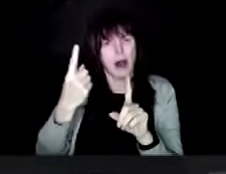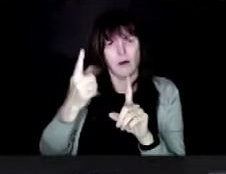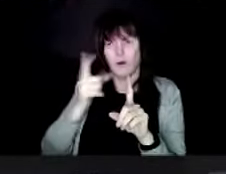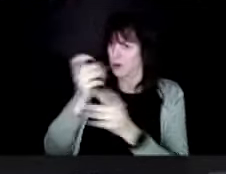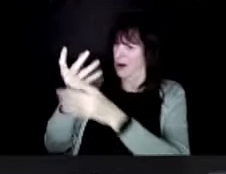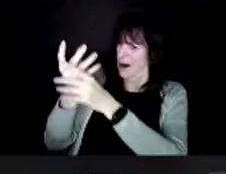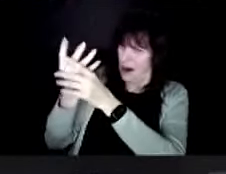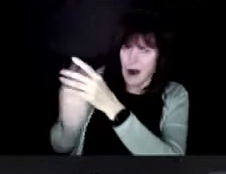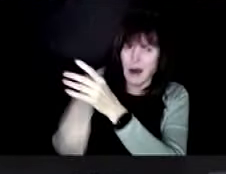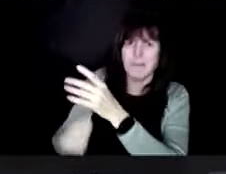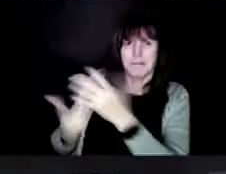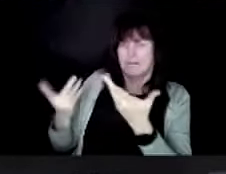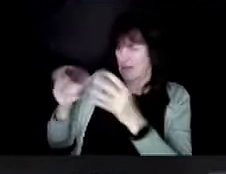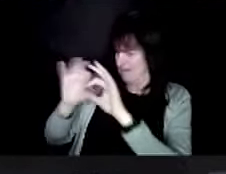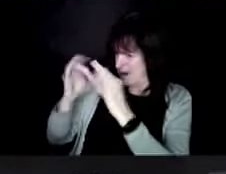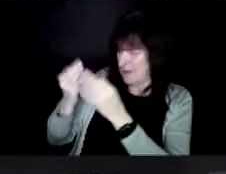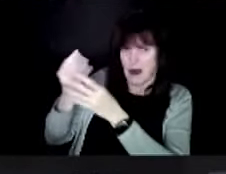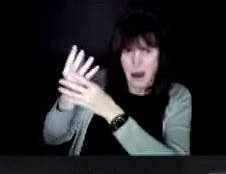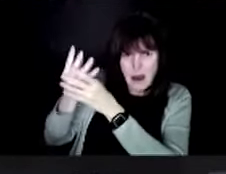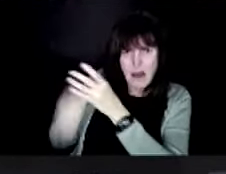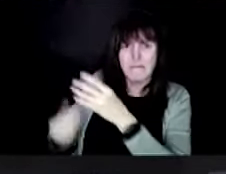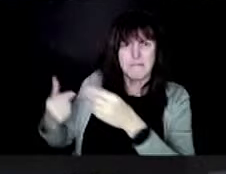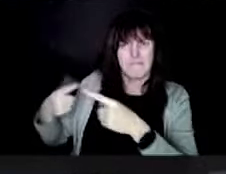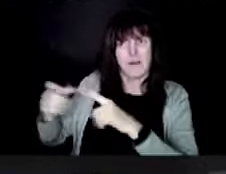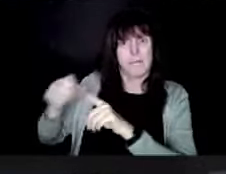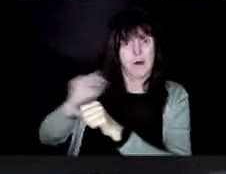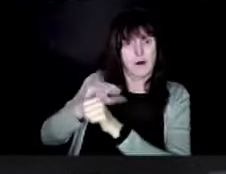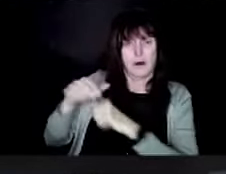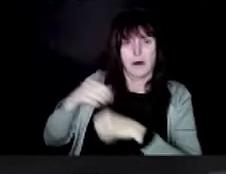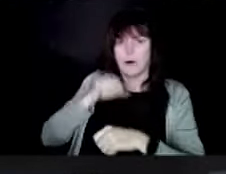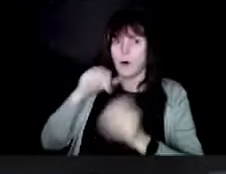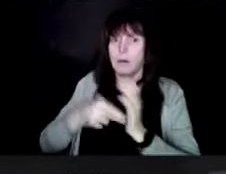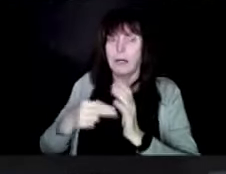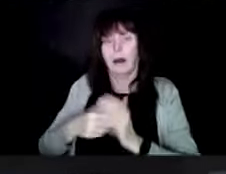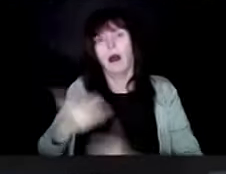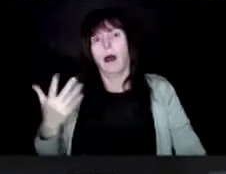be insensitive when we talk about these types of numbers. They are